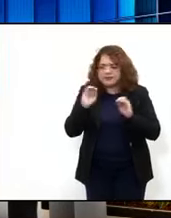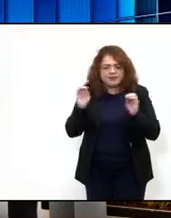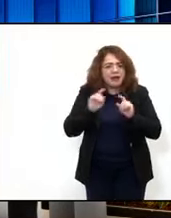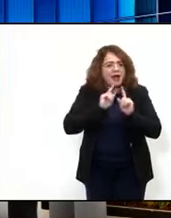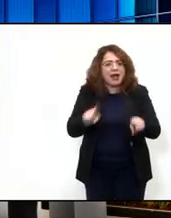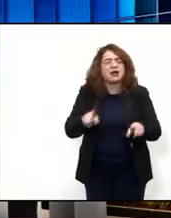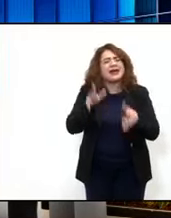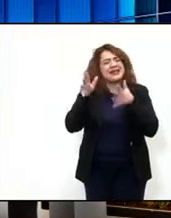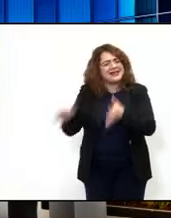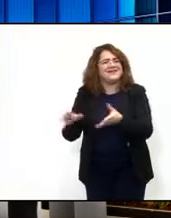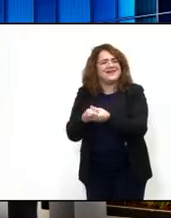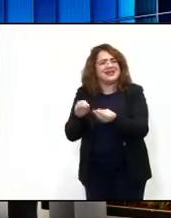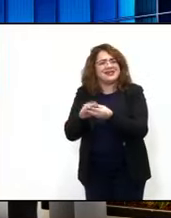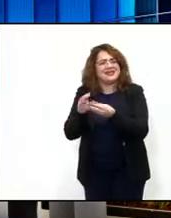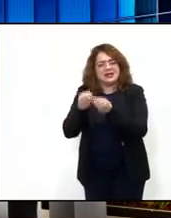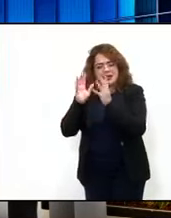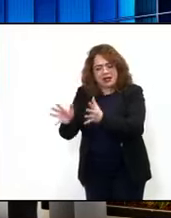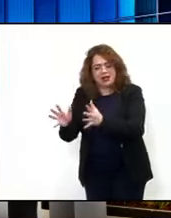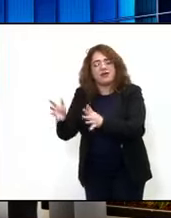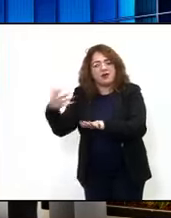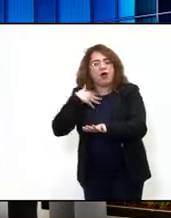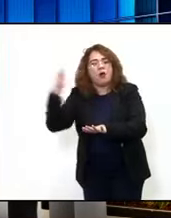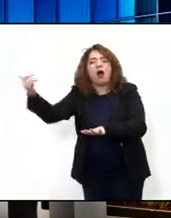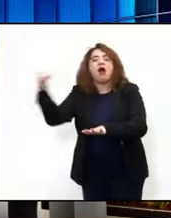that information.